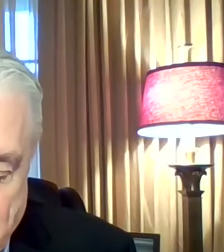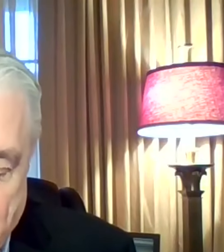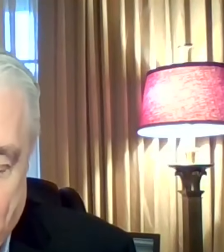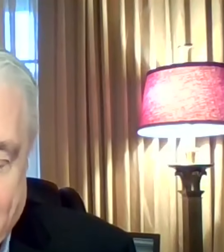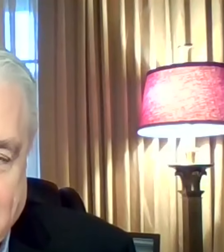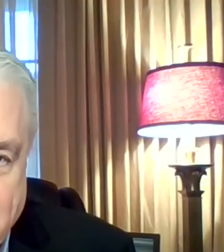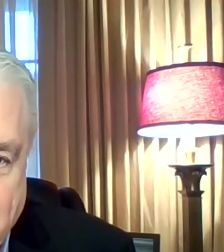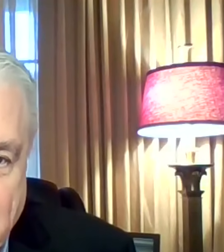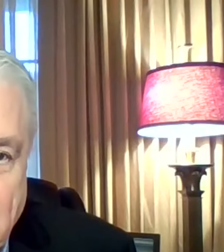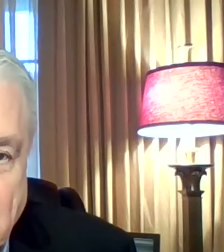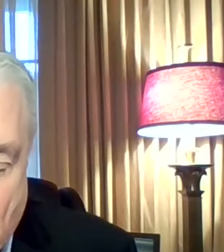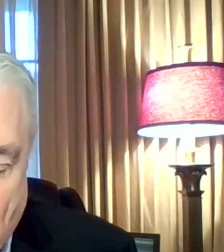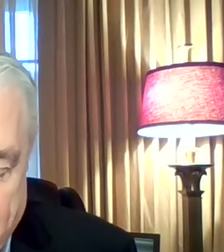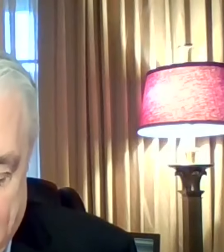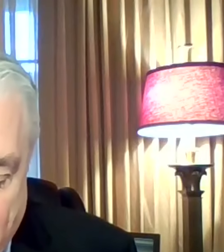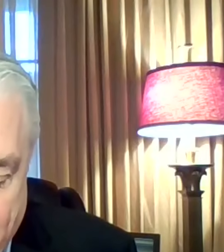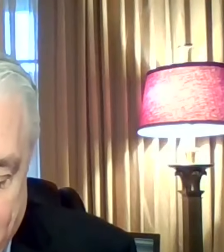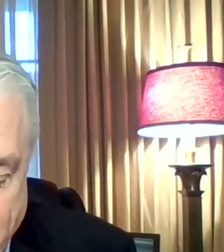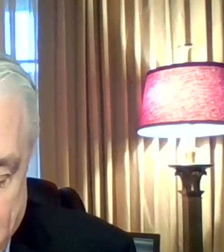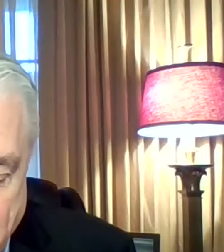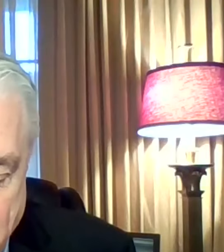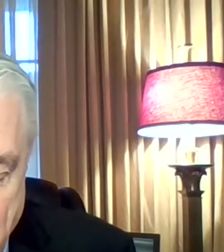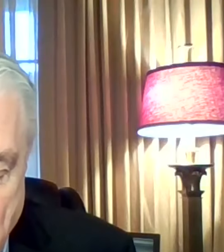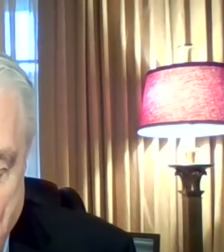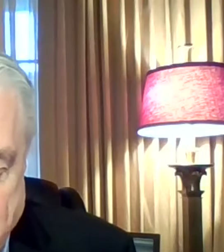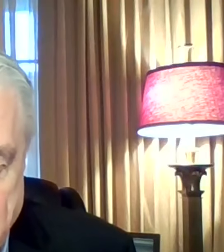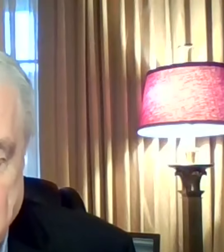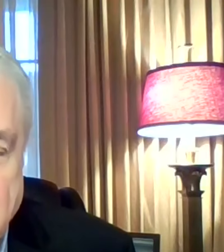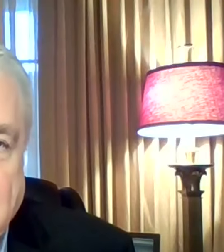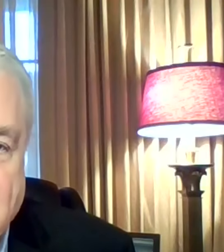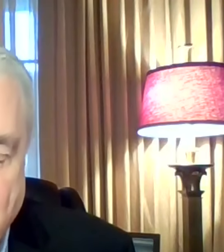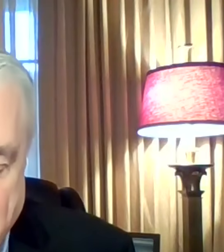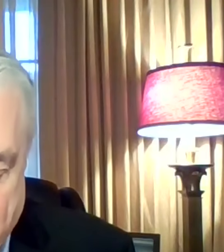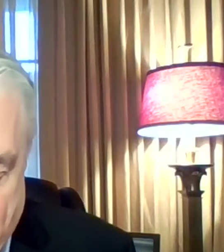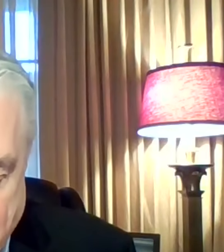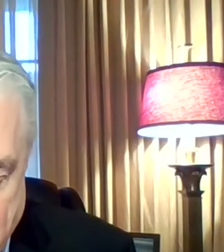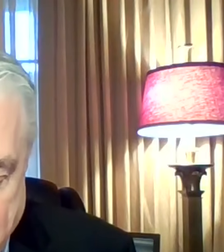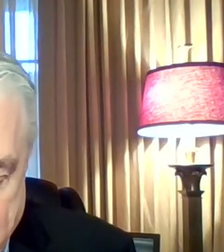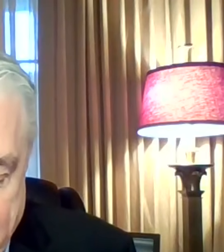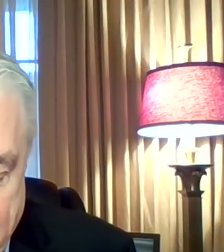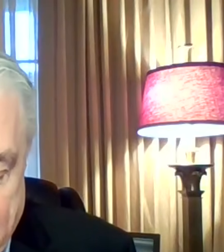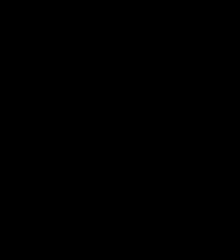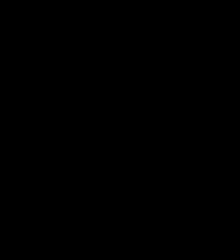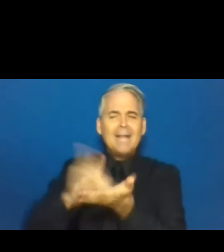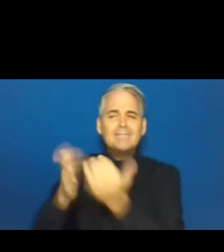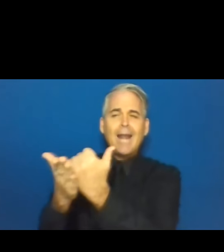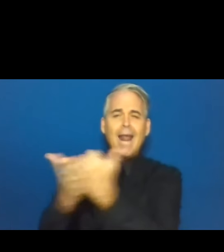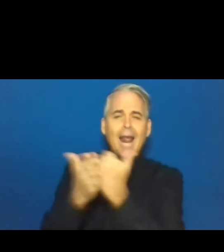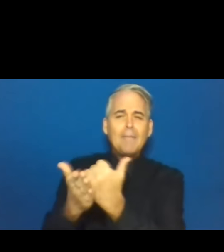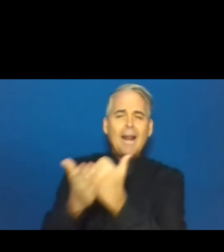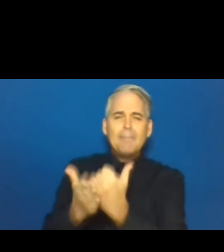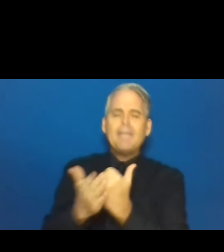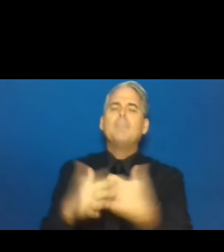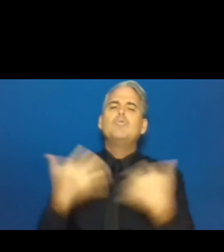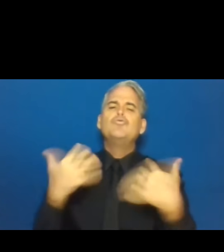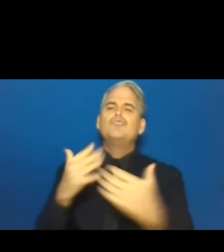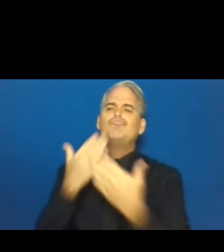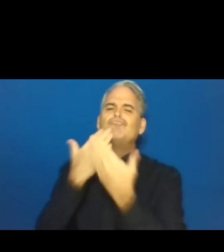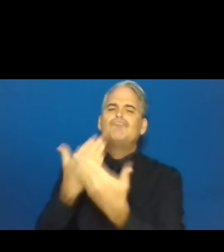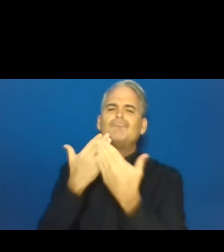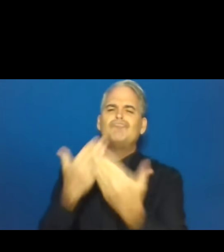my sincere gratitude to all of the health professionals who assisted me through this process. As a state, we owe them a debt